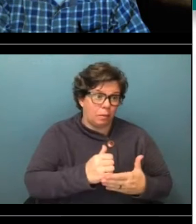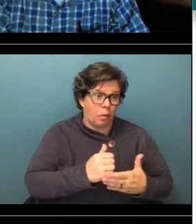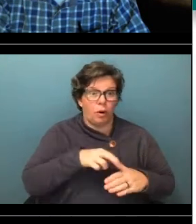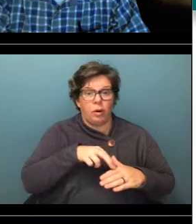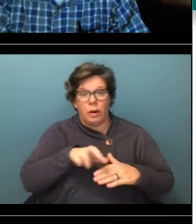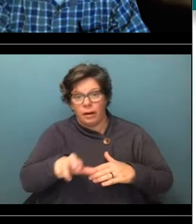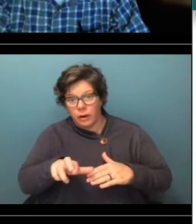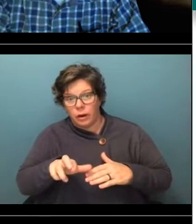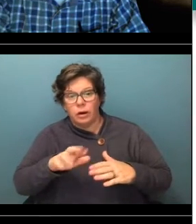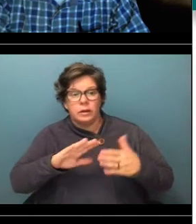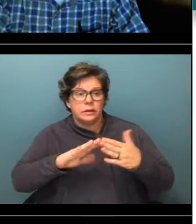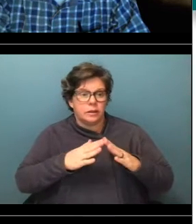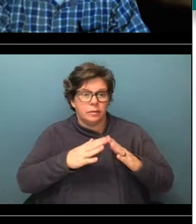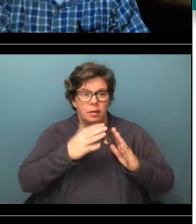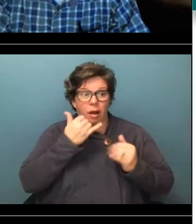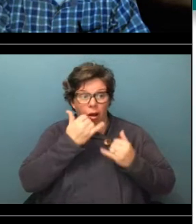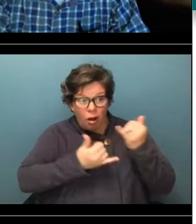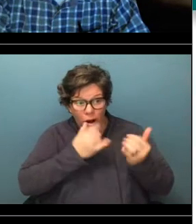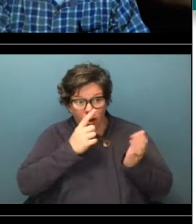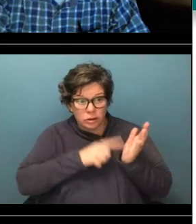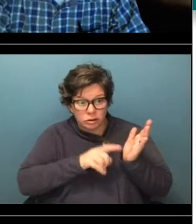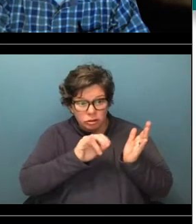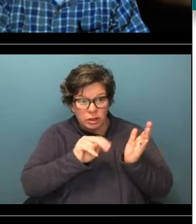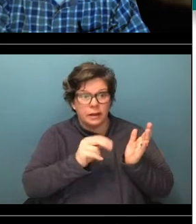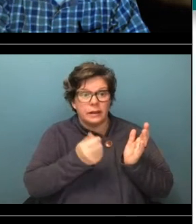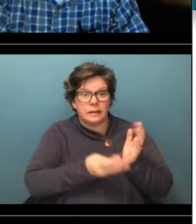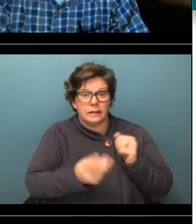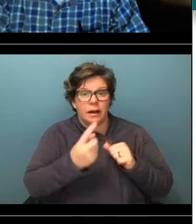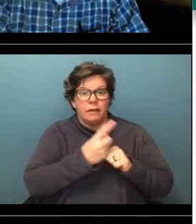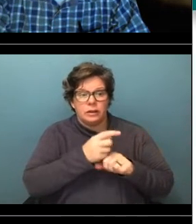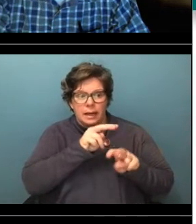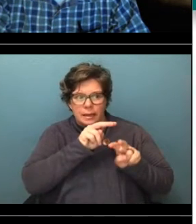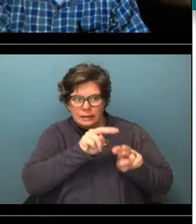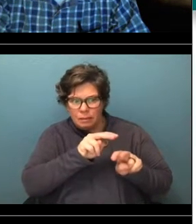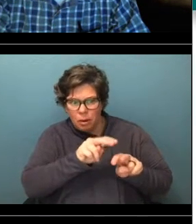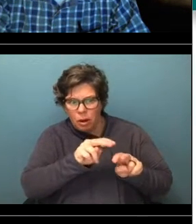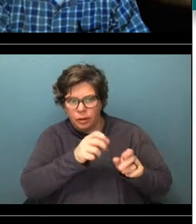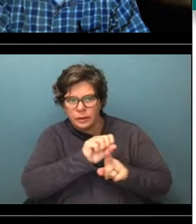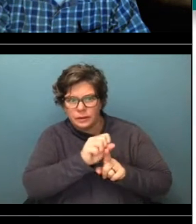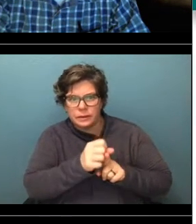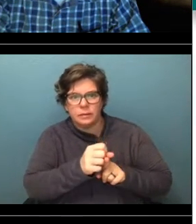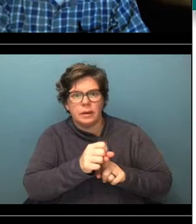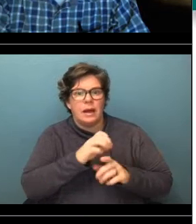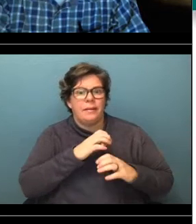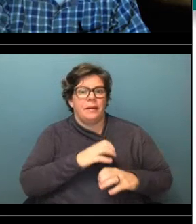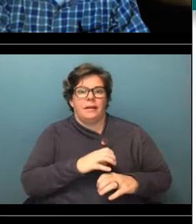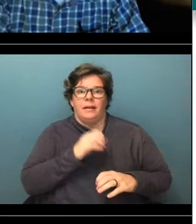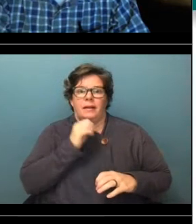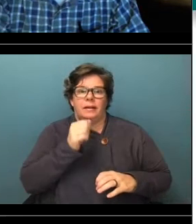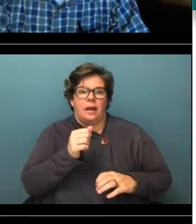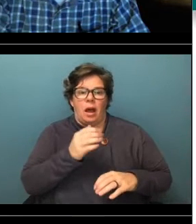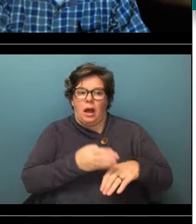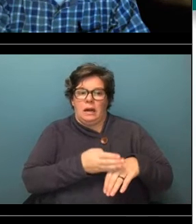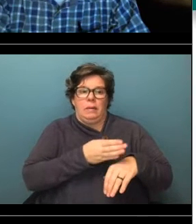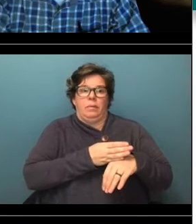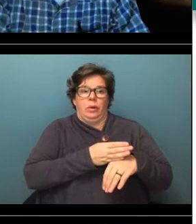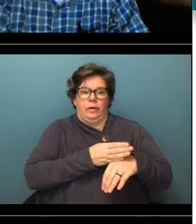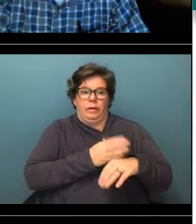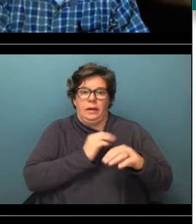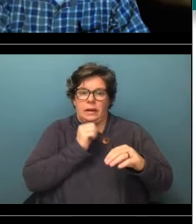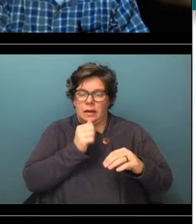phone follow-ups and check-ins, multiple days of monitoring, and the client isn't getting any better, still